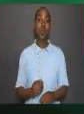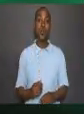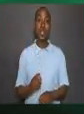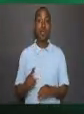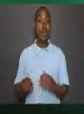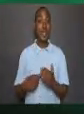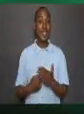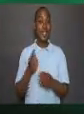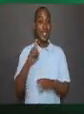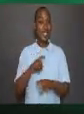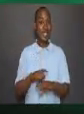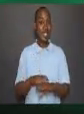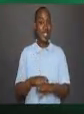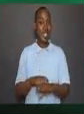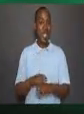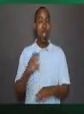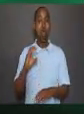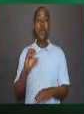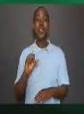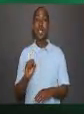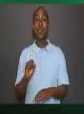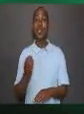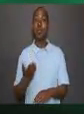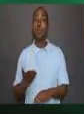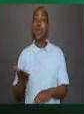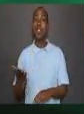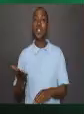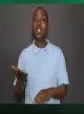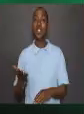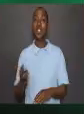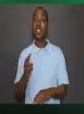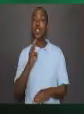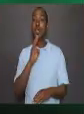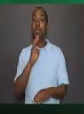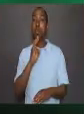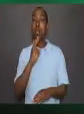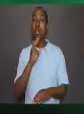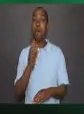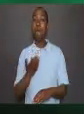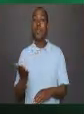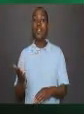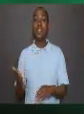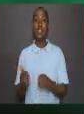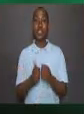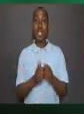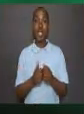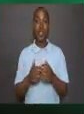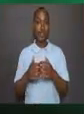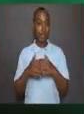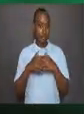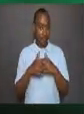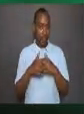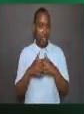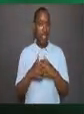Ultimately, the copper sulfate particles mix with the water particles and diffusion